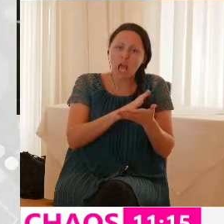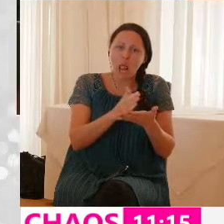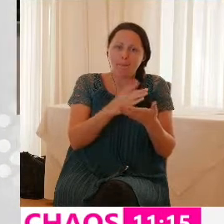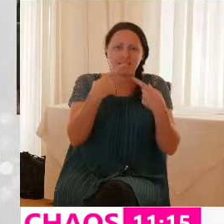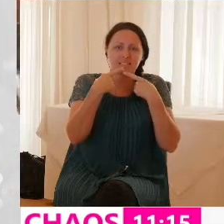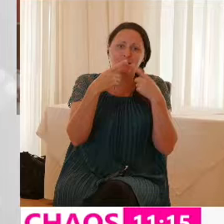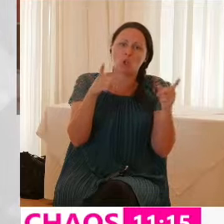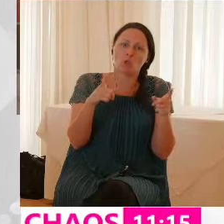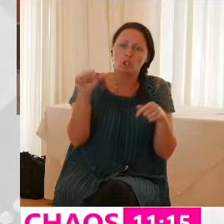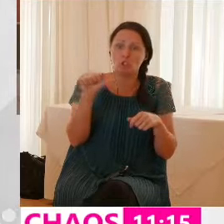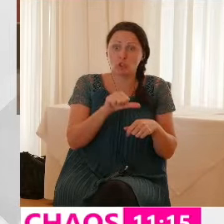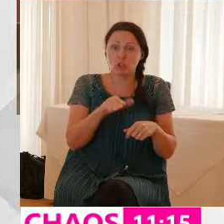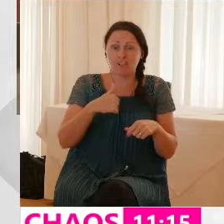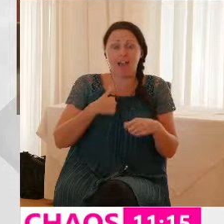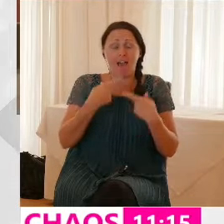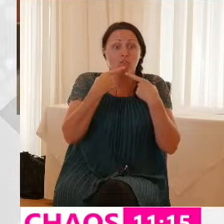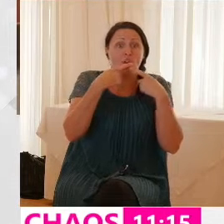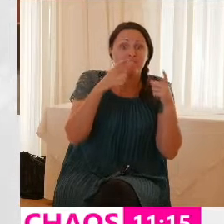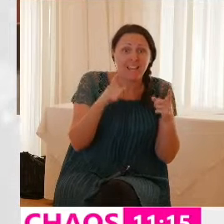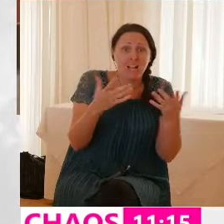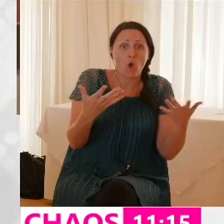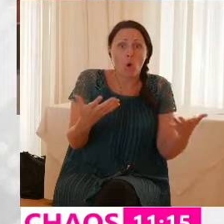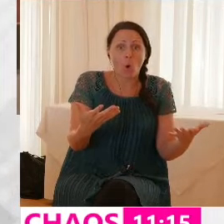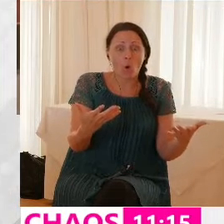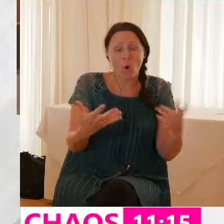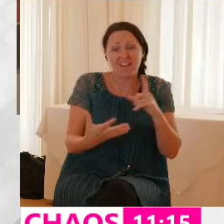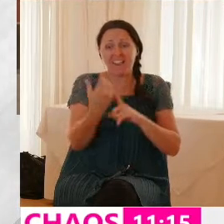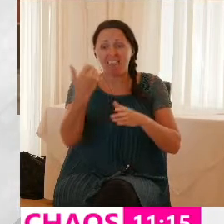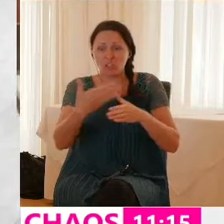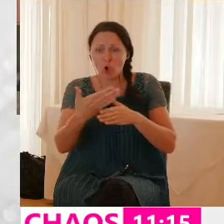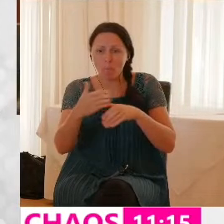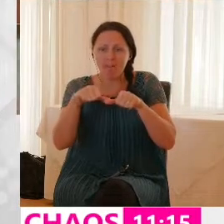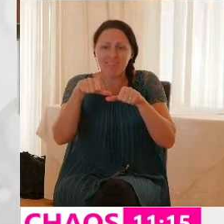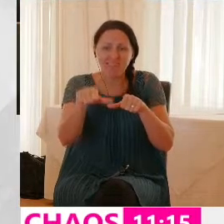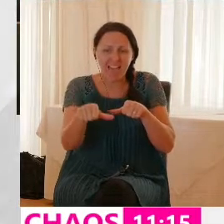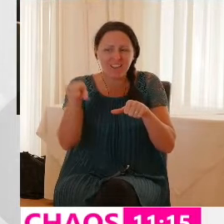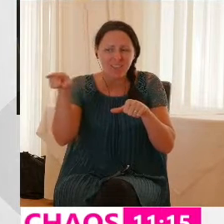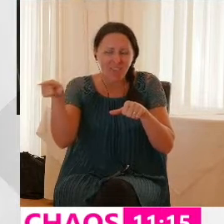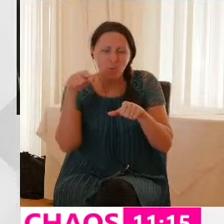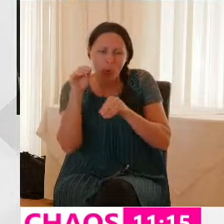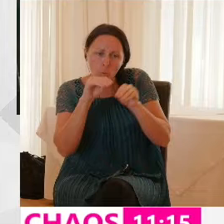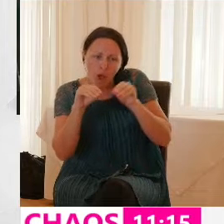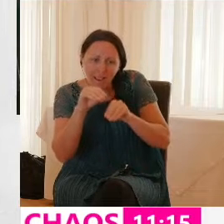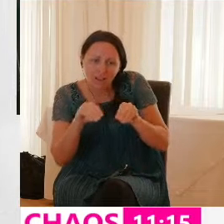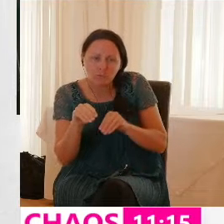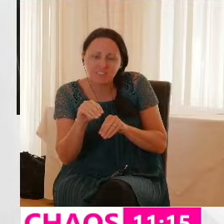disabled. Should I reveal or should I go and then, they will figure out. If they figure out, that what happens, then, I'm rejected again. Same